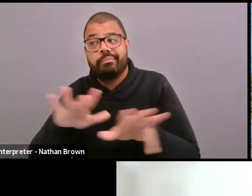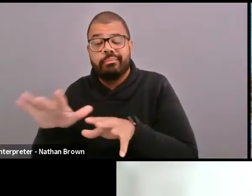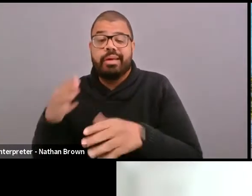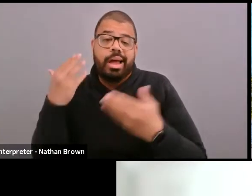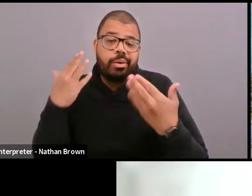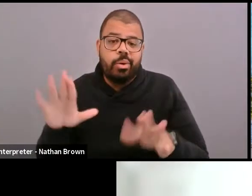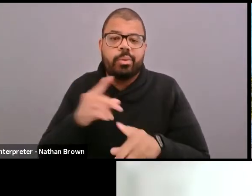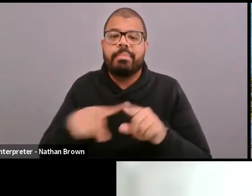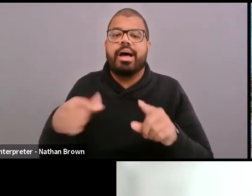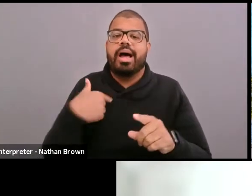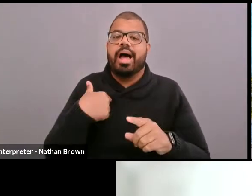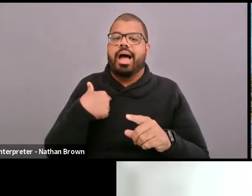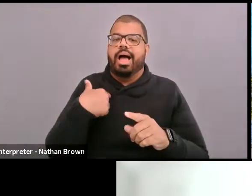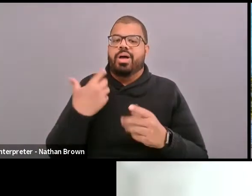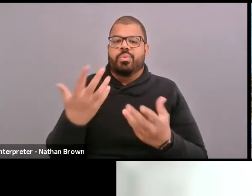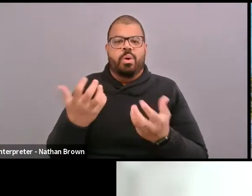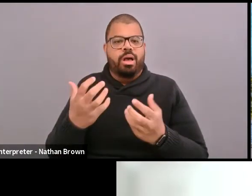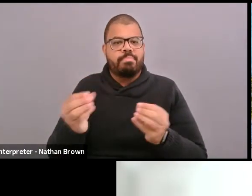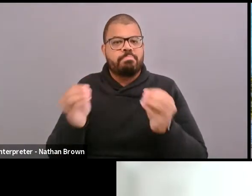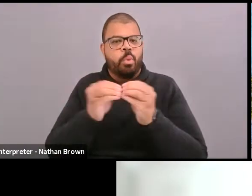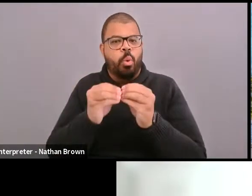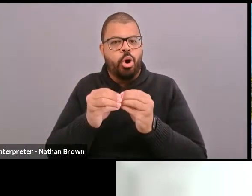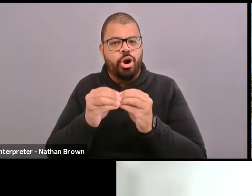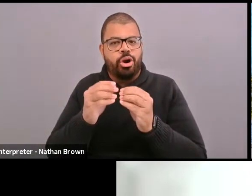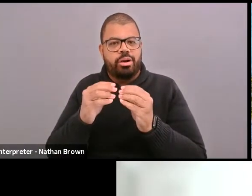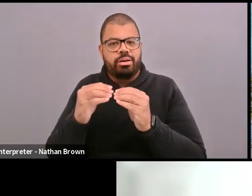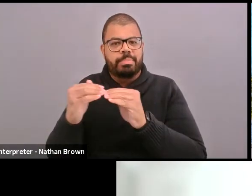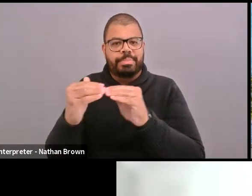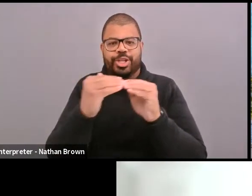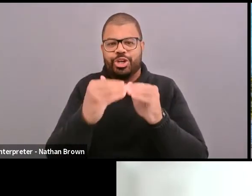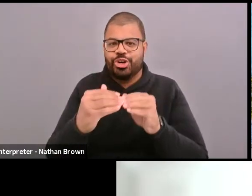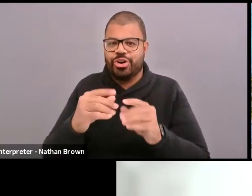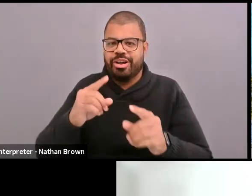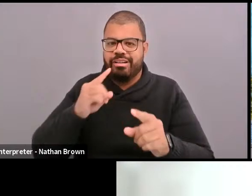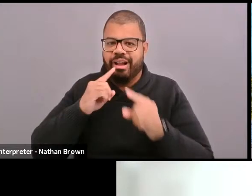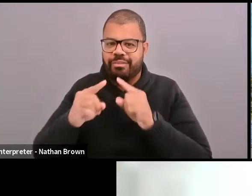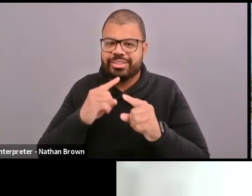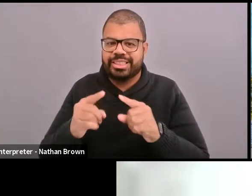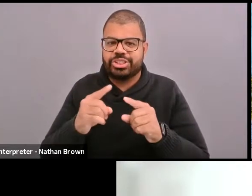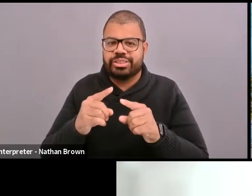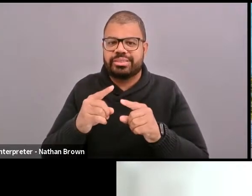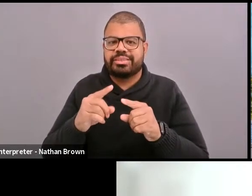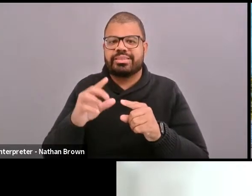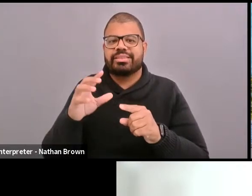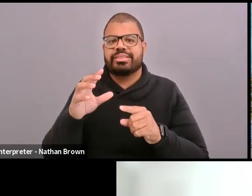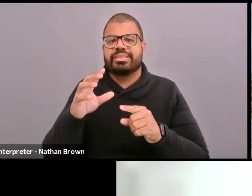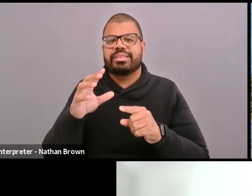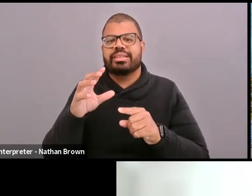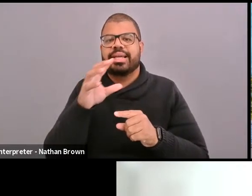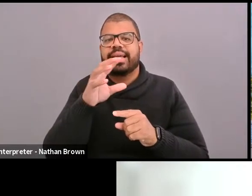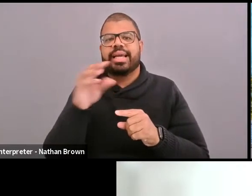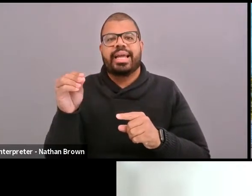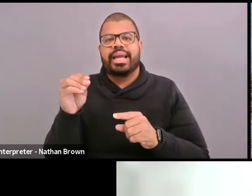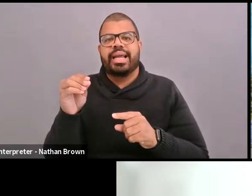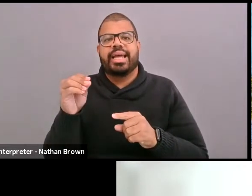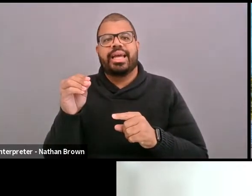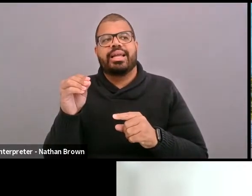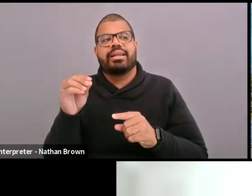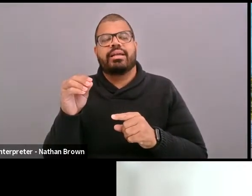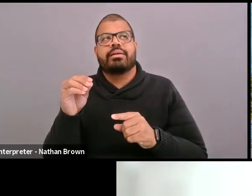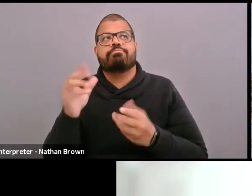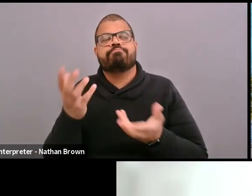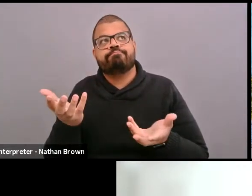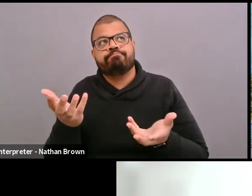like to have more conversations with my peers about these things. And the other along these lines is the messaging that we have where,